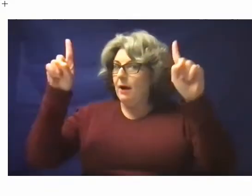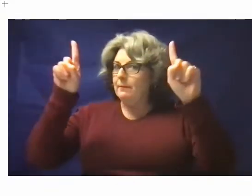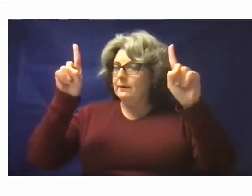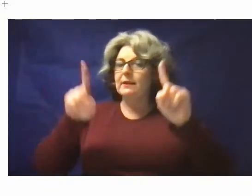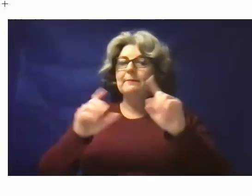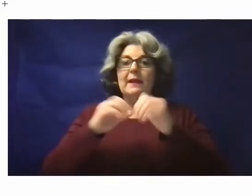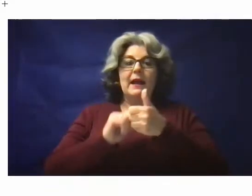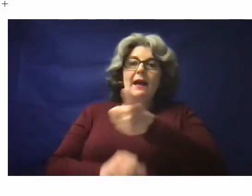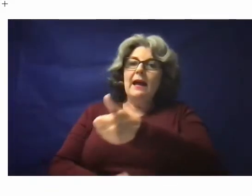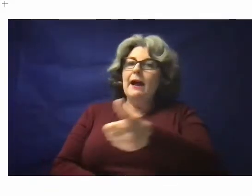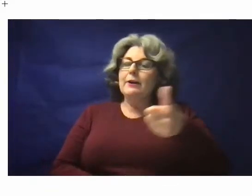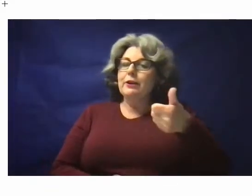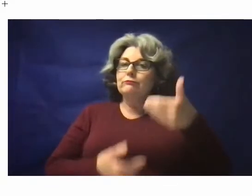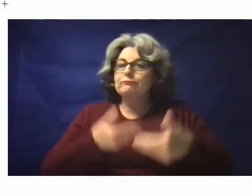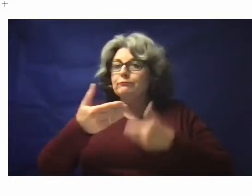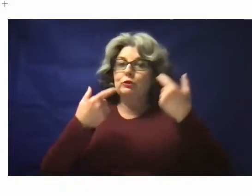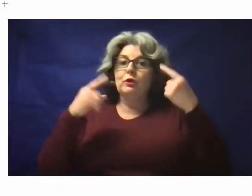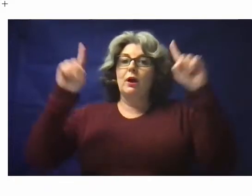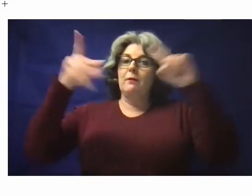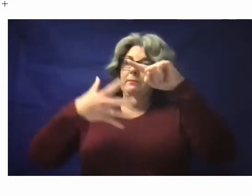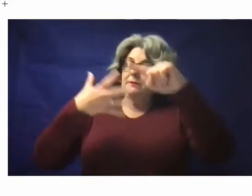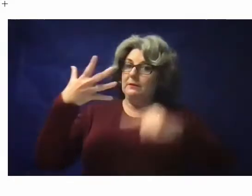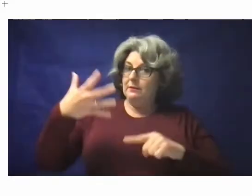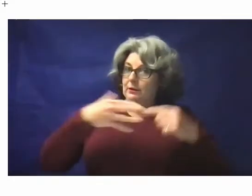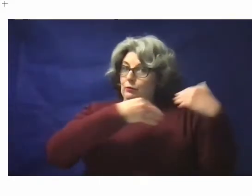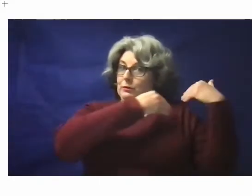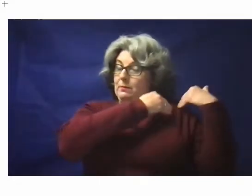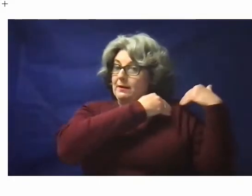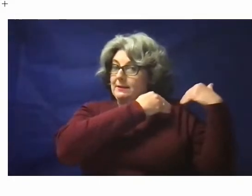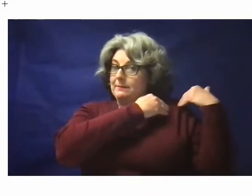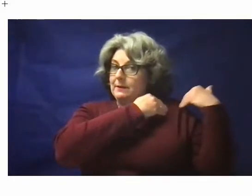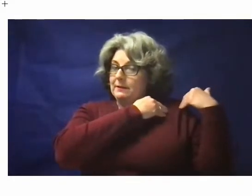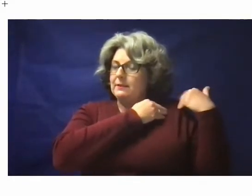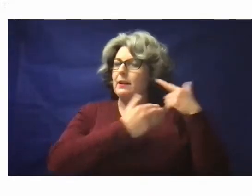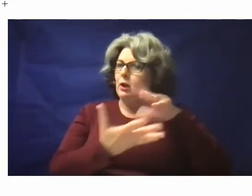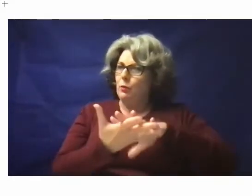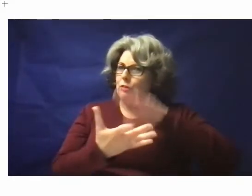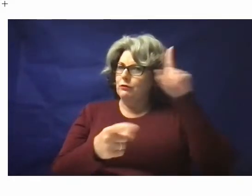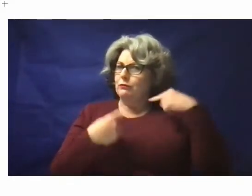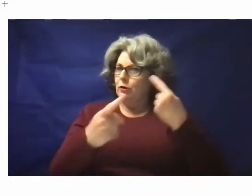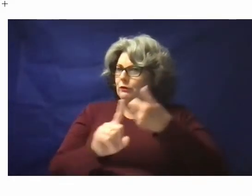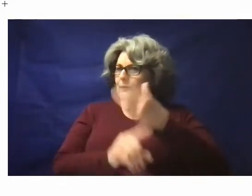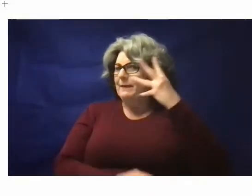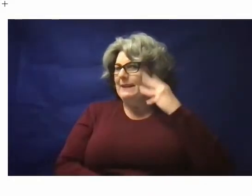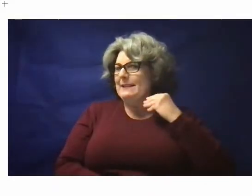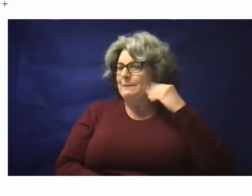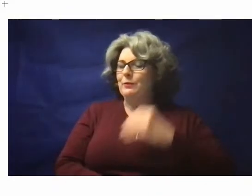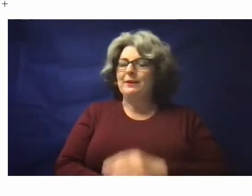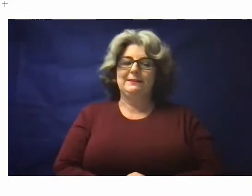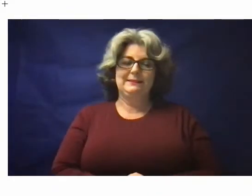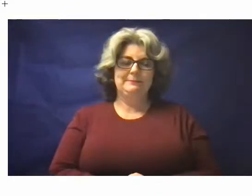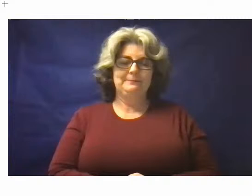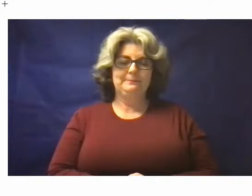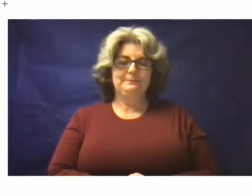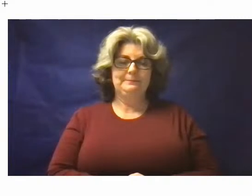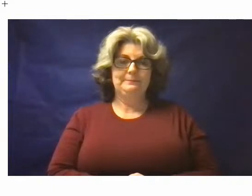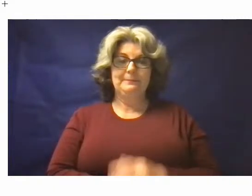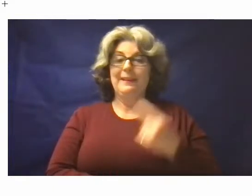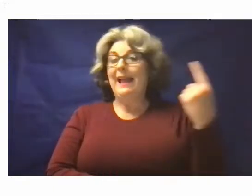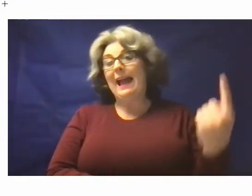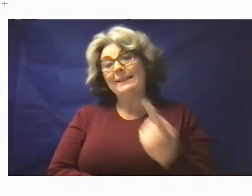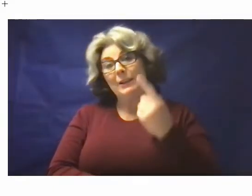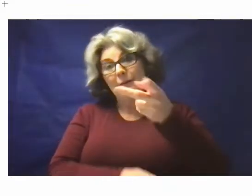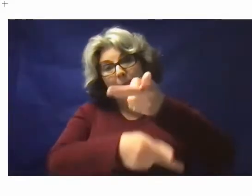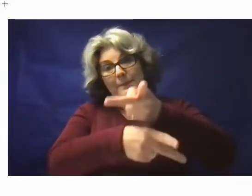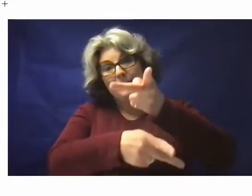you proceeded to accomplish these responsibilities and what you've learned from that experience. So as always, be careful with